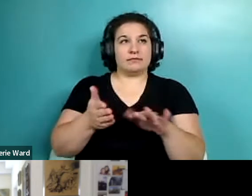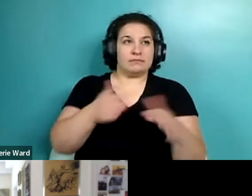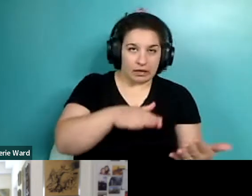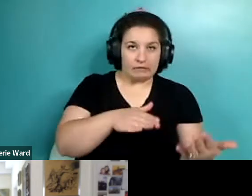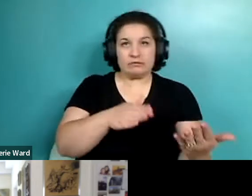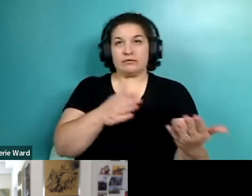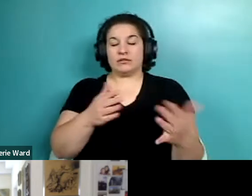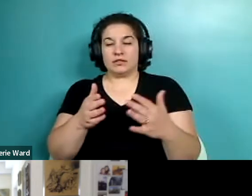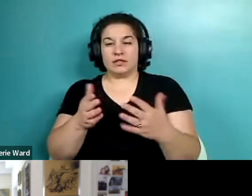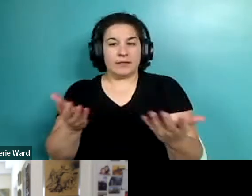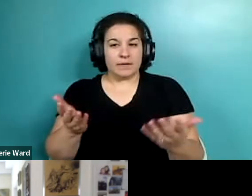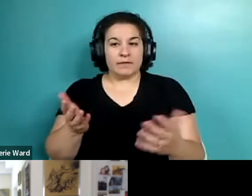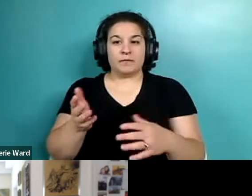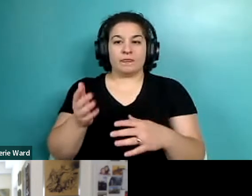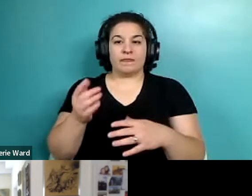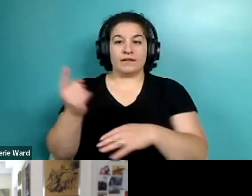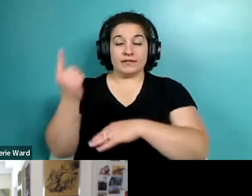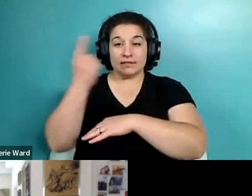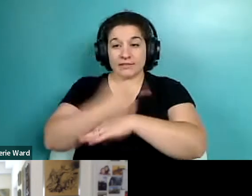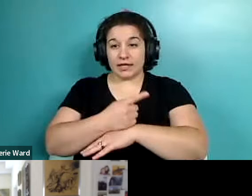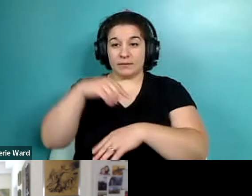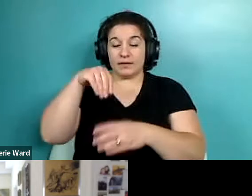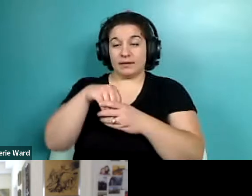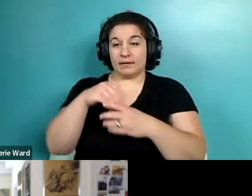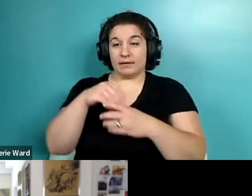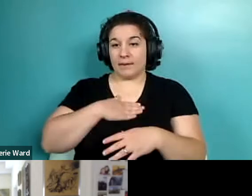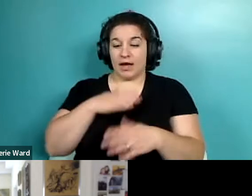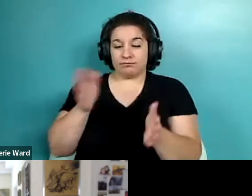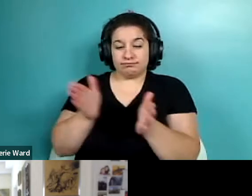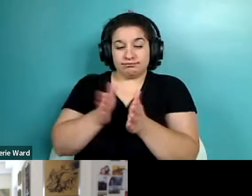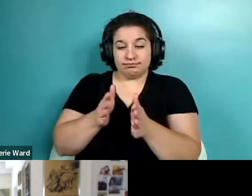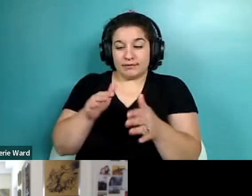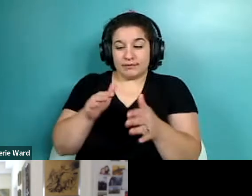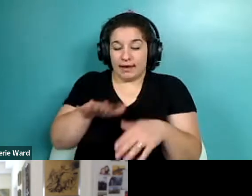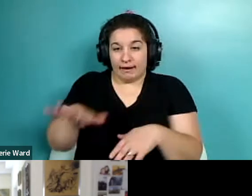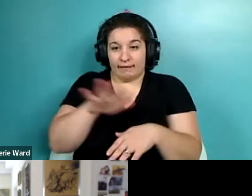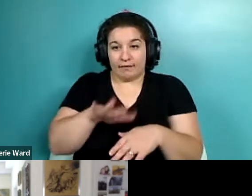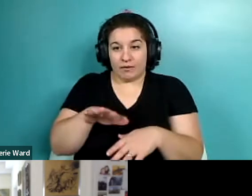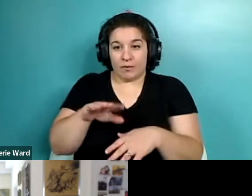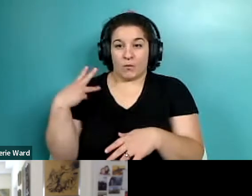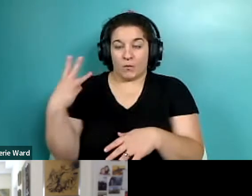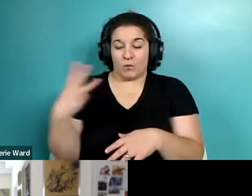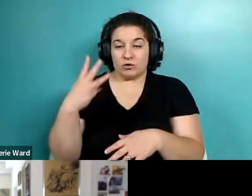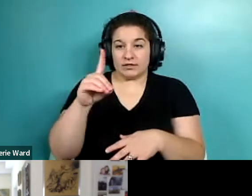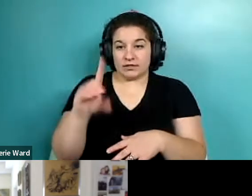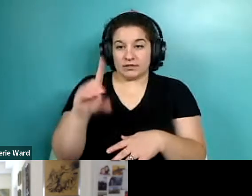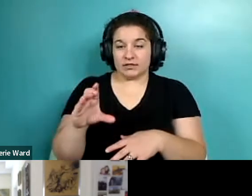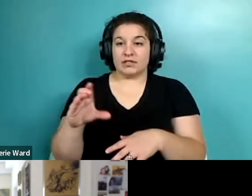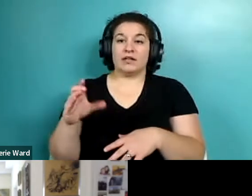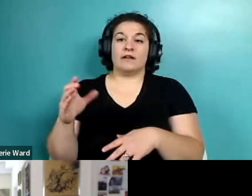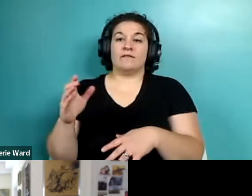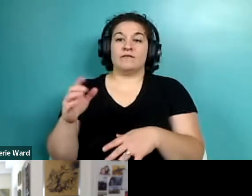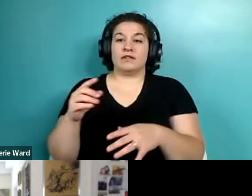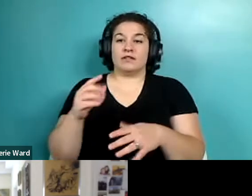when in my little neighborhood in Washington, D.C., some of the issues that go on our block,